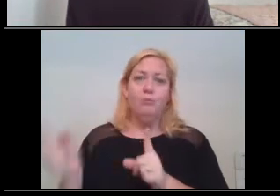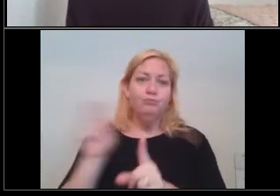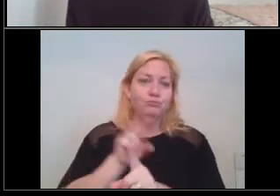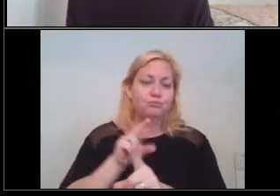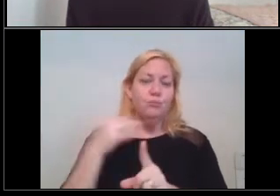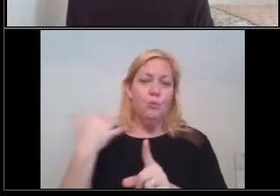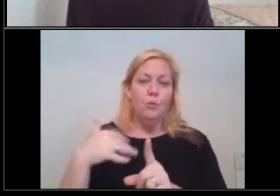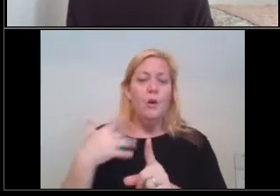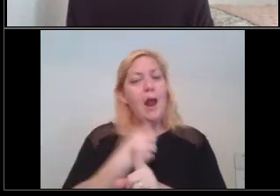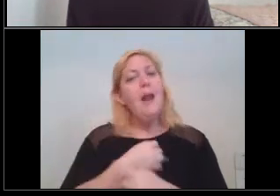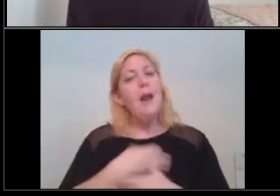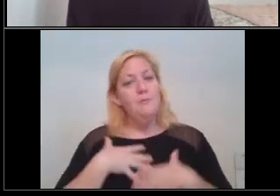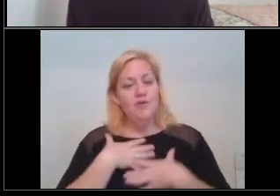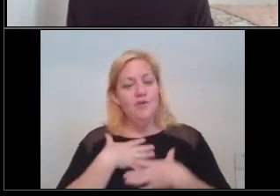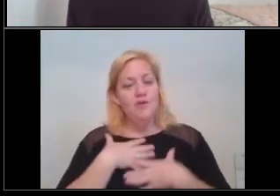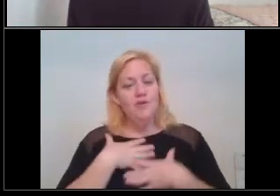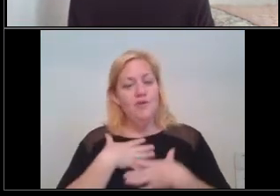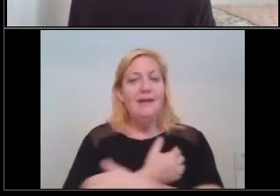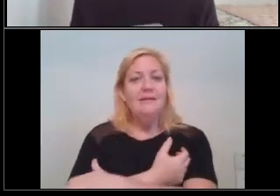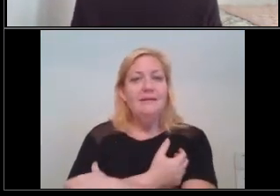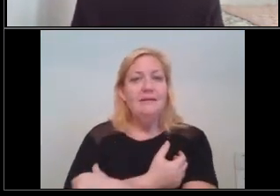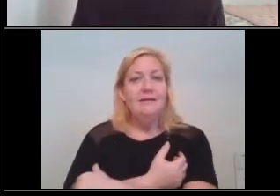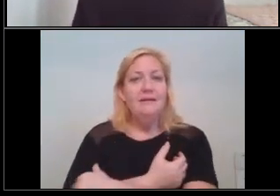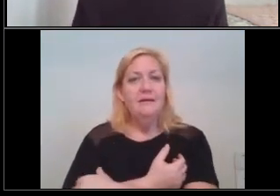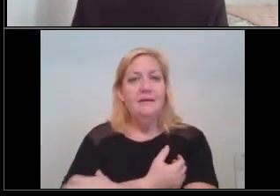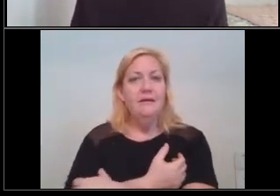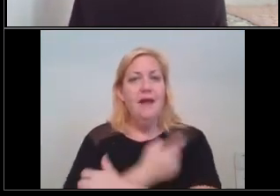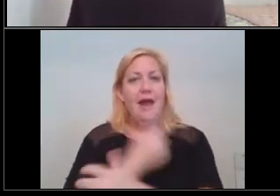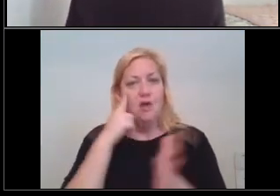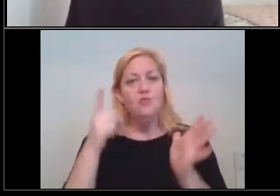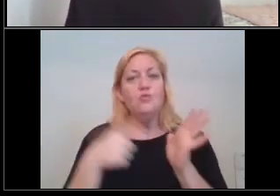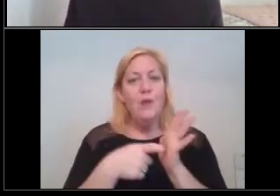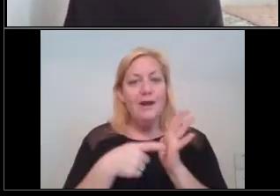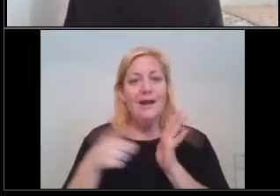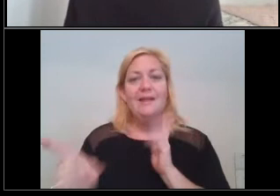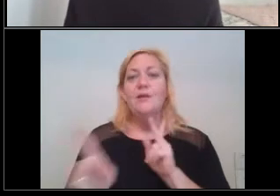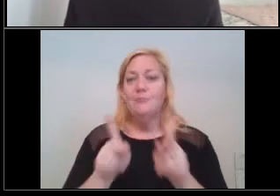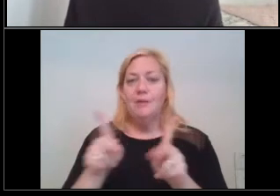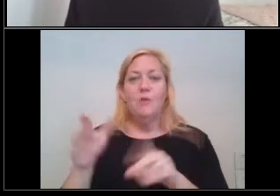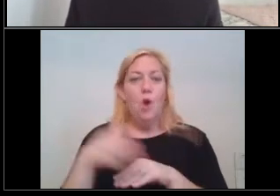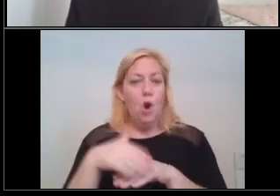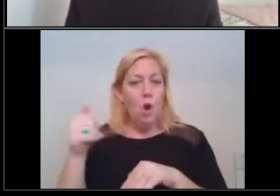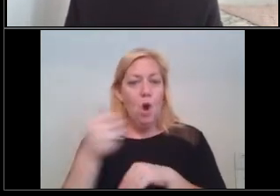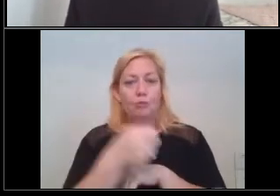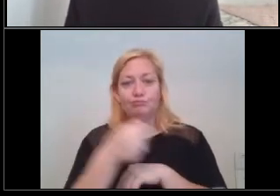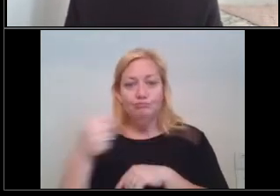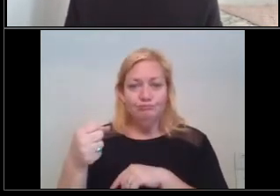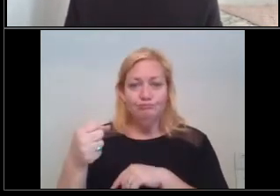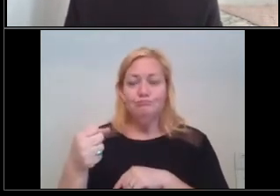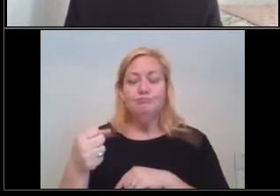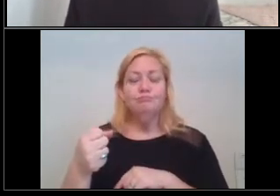just appreciate and recognize the folks that called in and